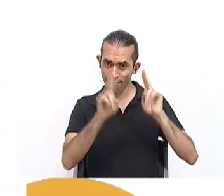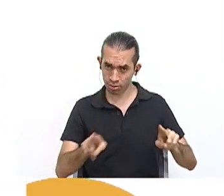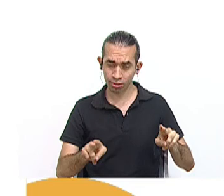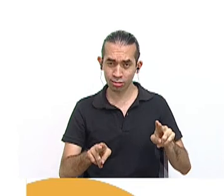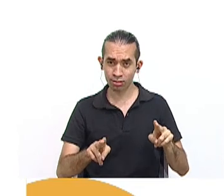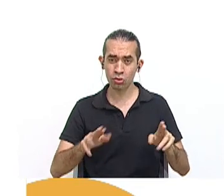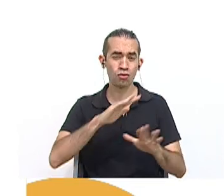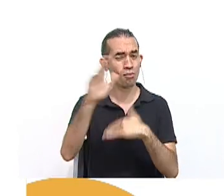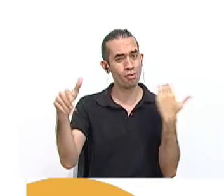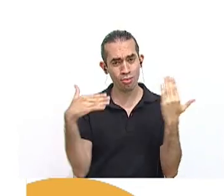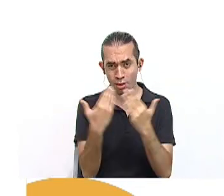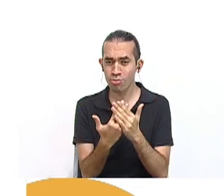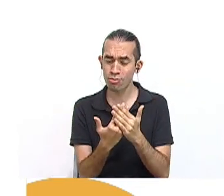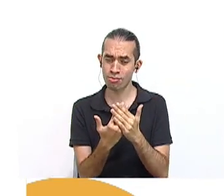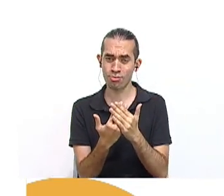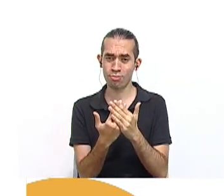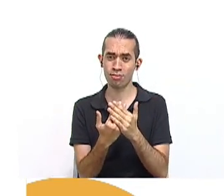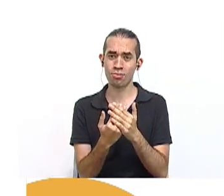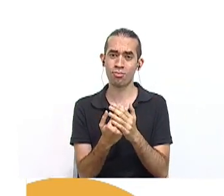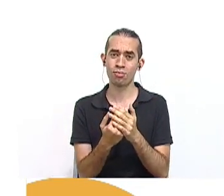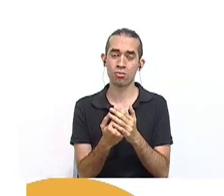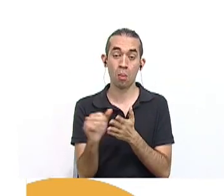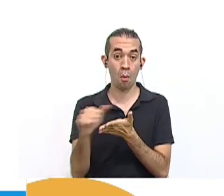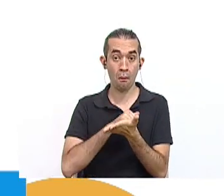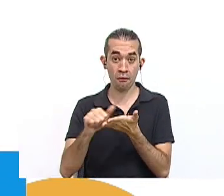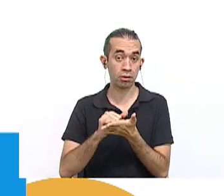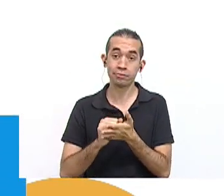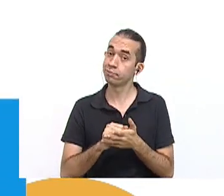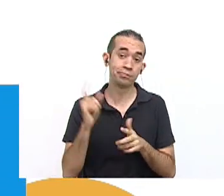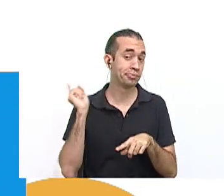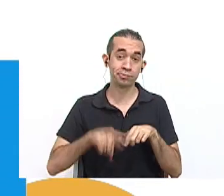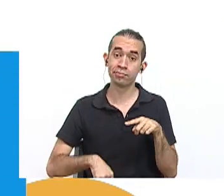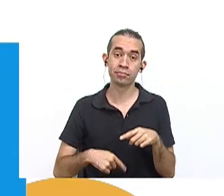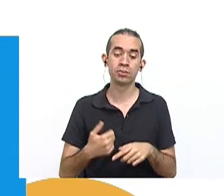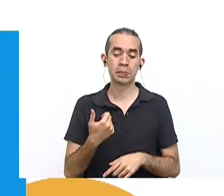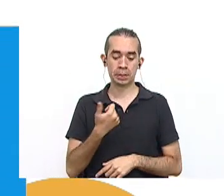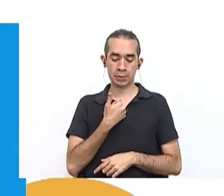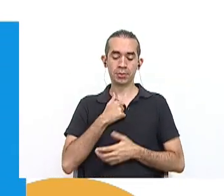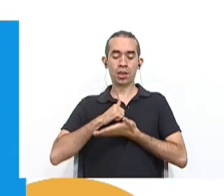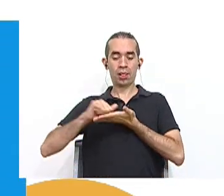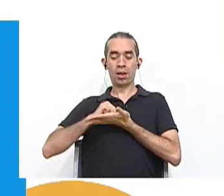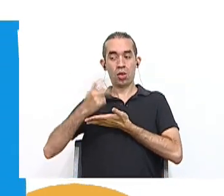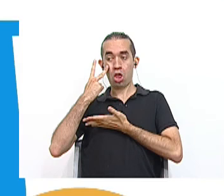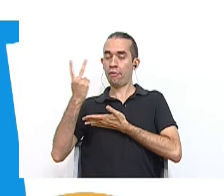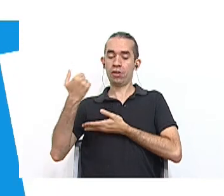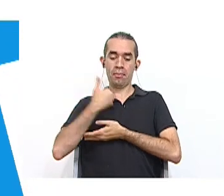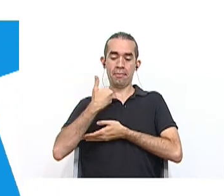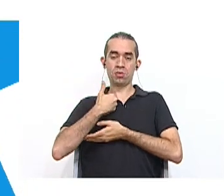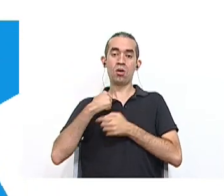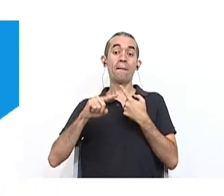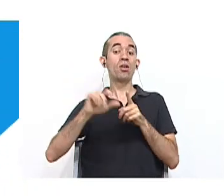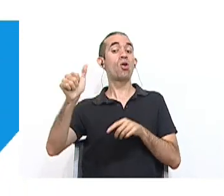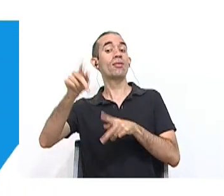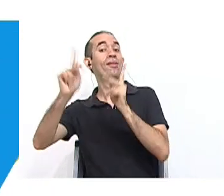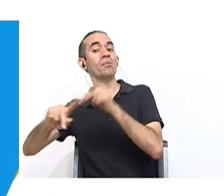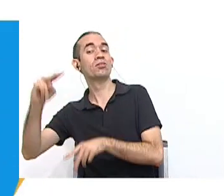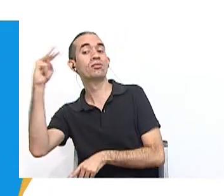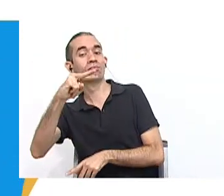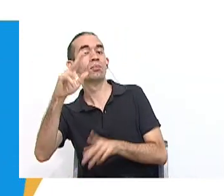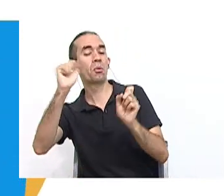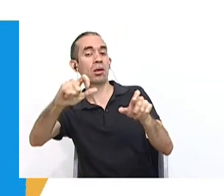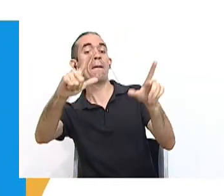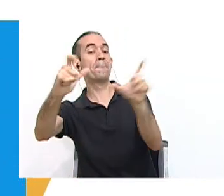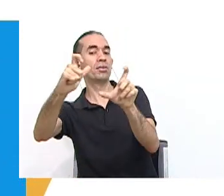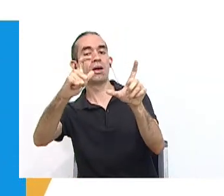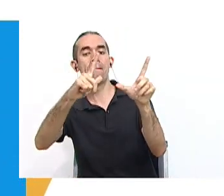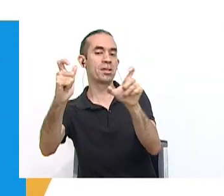do on the internet cannot be deleted. I delete it and I don't see it anymore. But other people might have taken